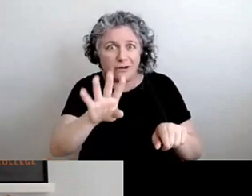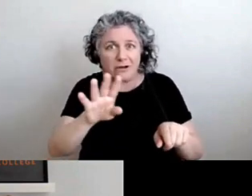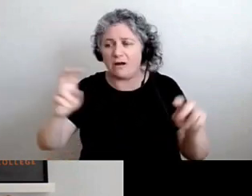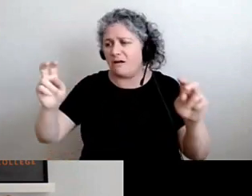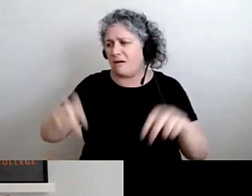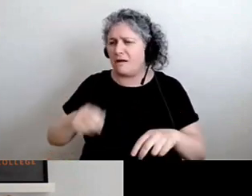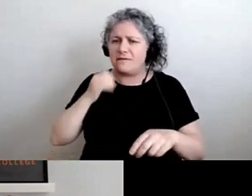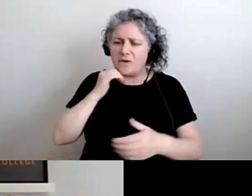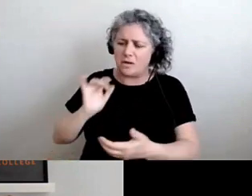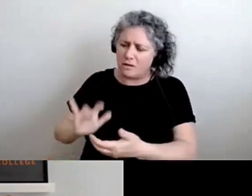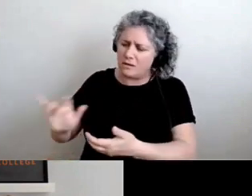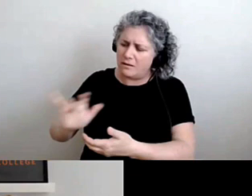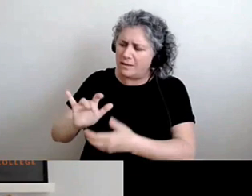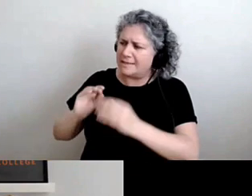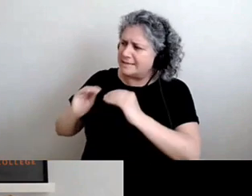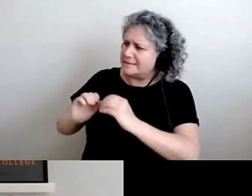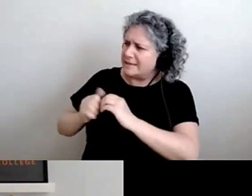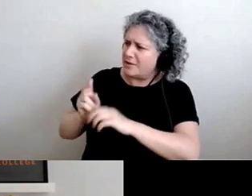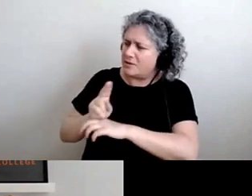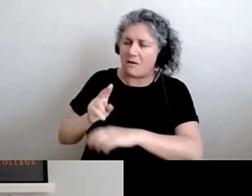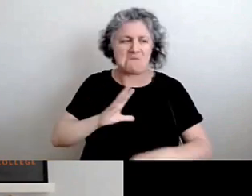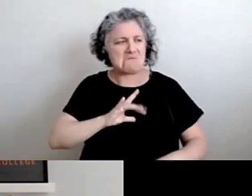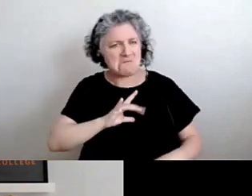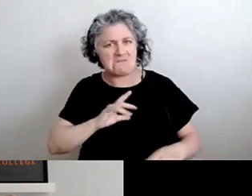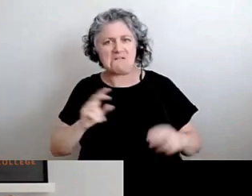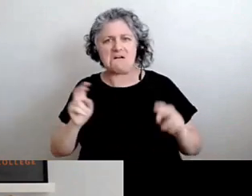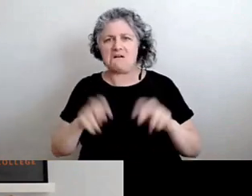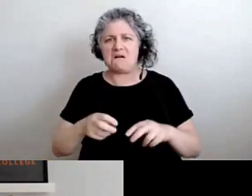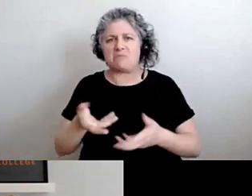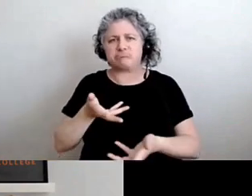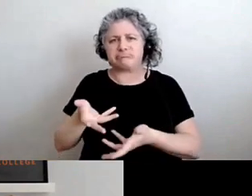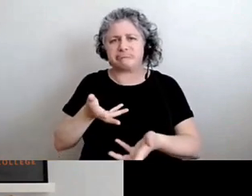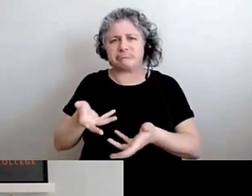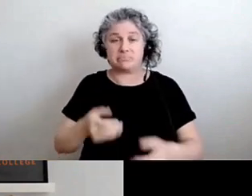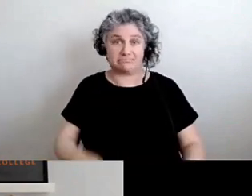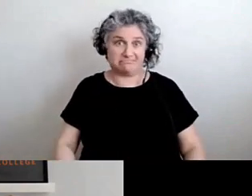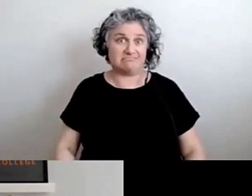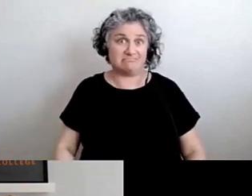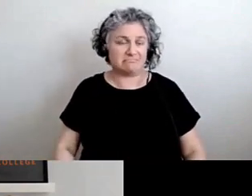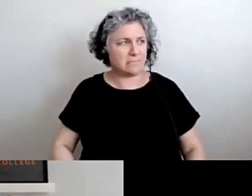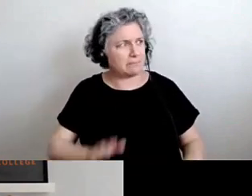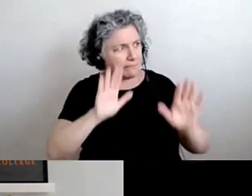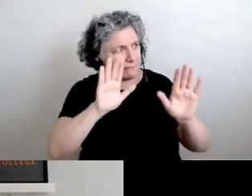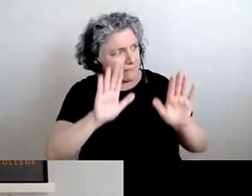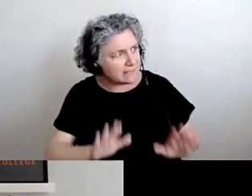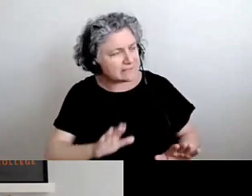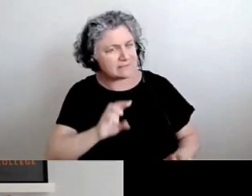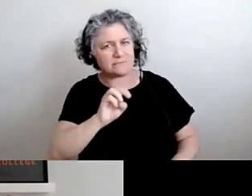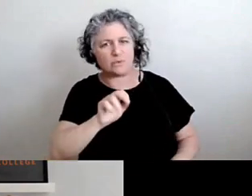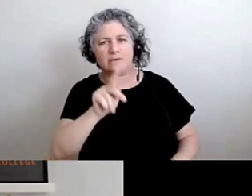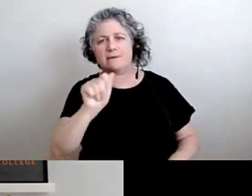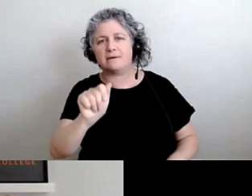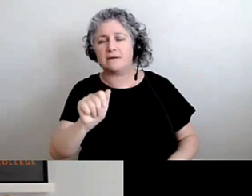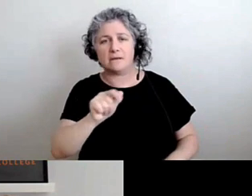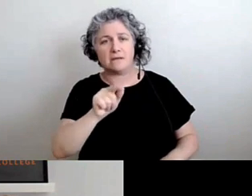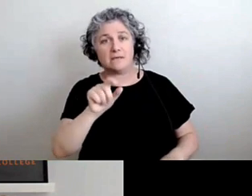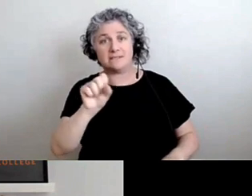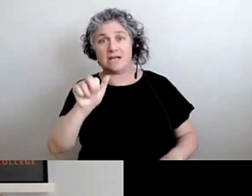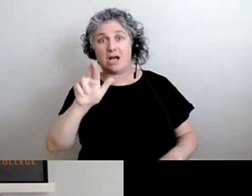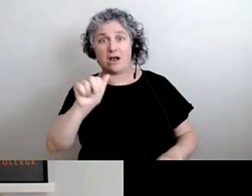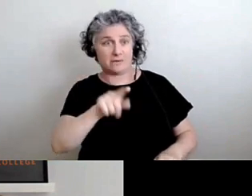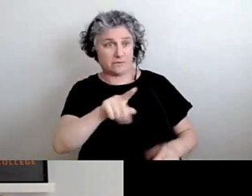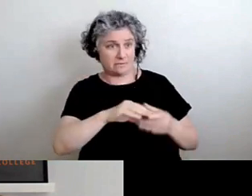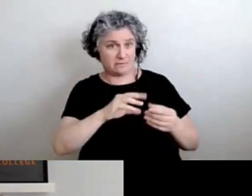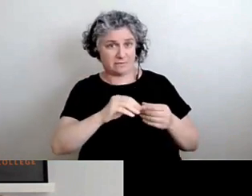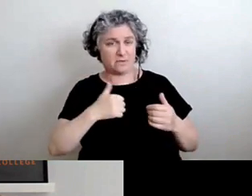teach them how to use social media and to use their device. Amazing. Amazing. And Sarah, you mentioned you work with the younger group,